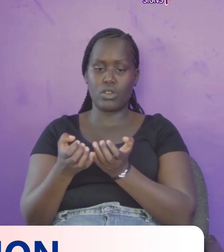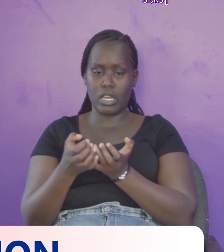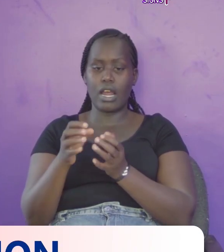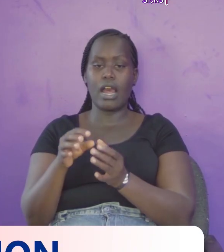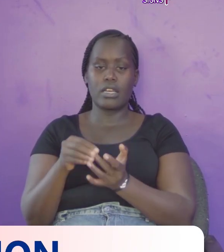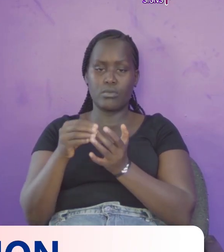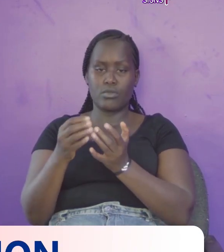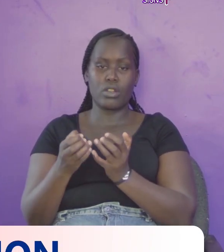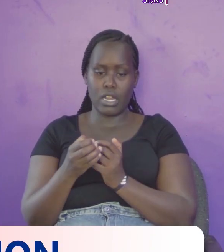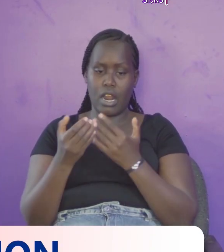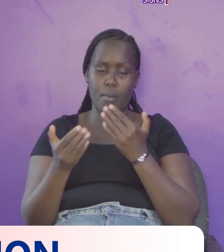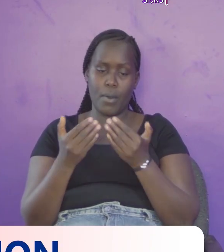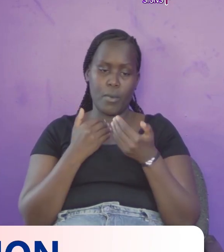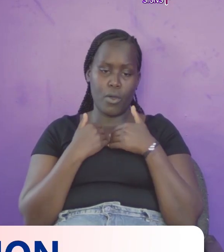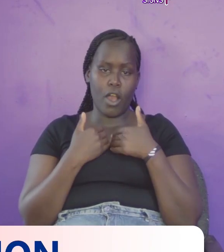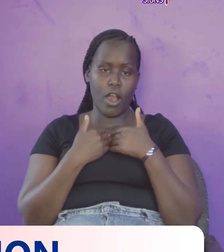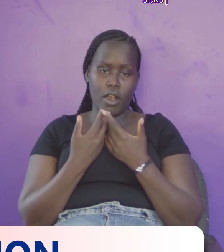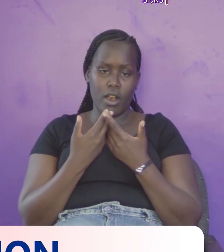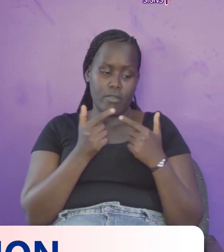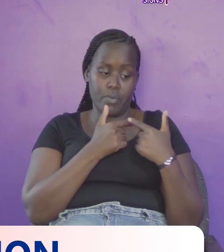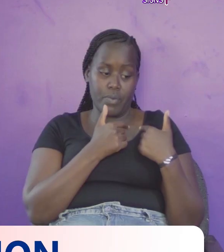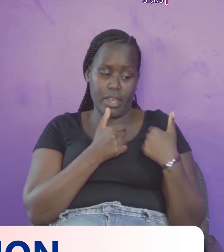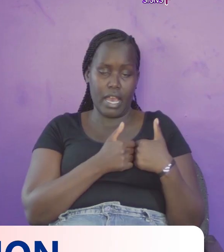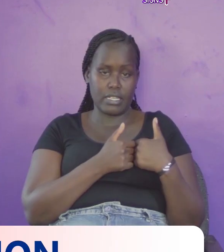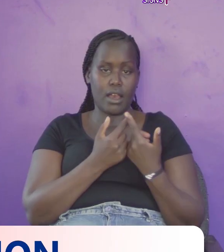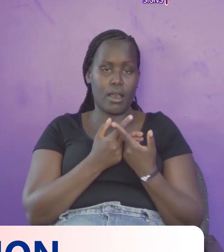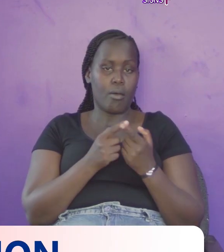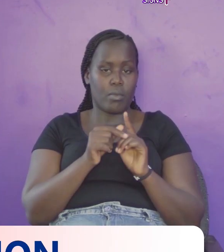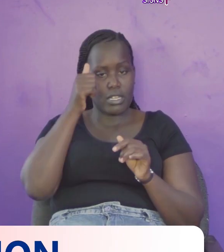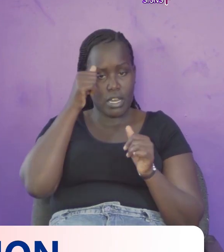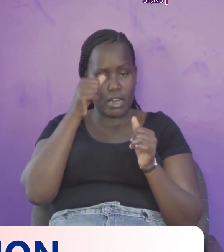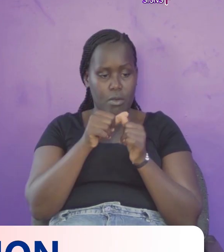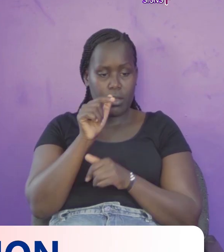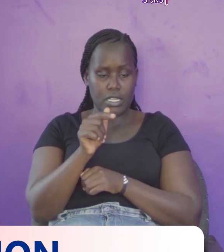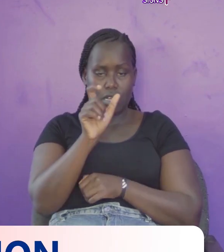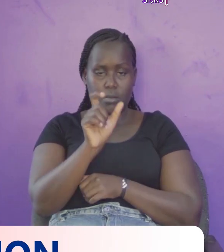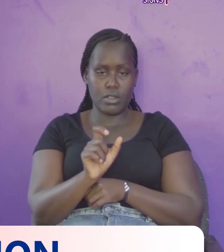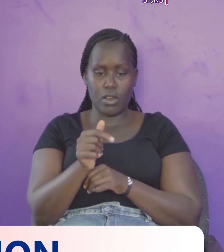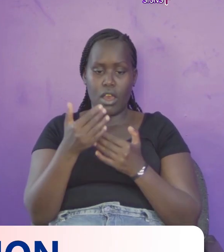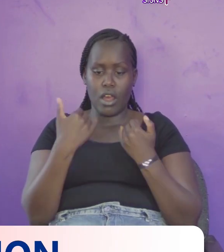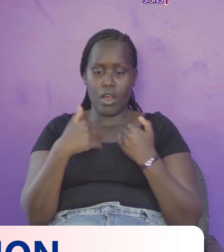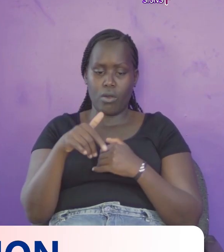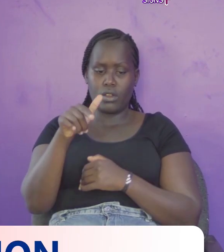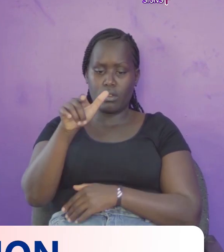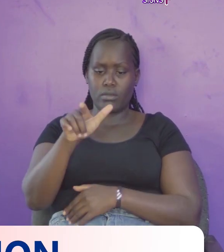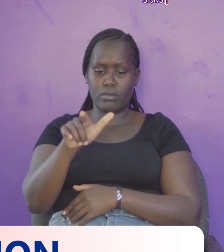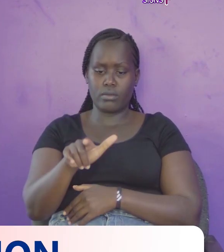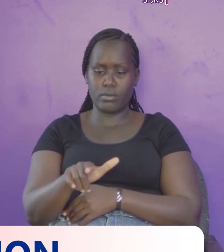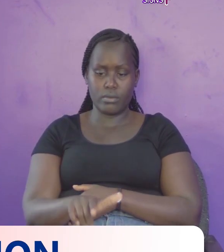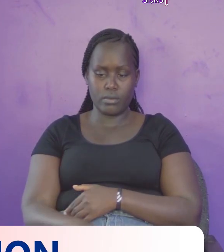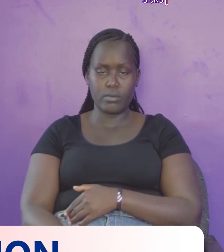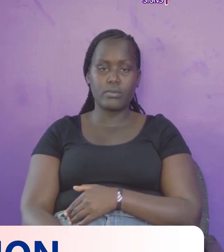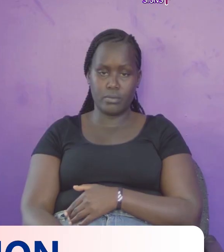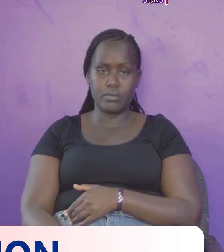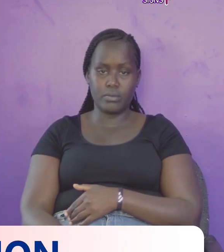need, you're supposed to have your humanity raised. But remember, that is the time that now alileta chini kabisa mpaka na kuvuruta na kuambia you don't even